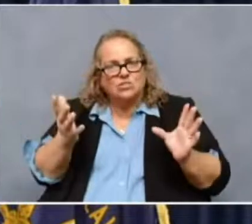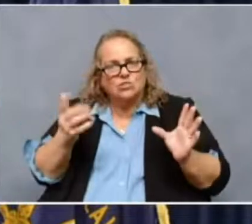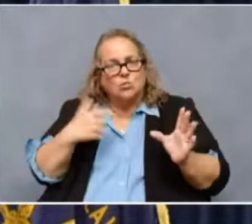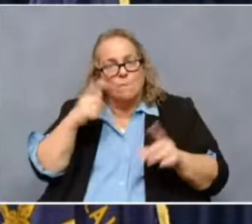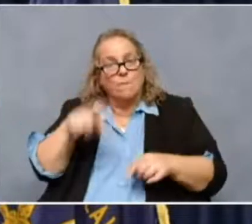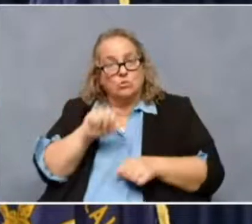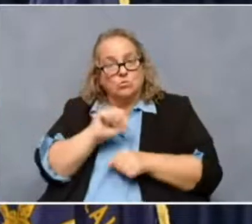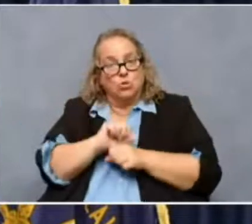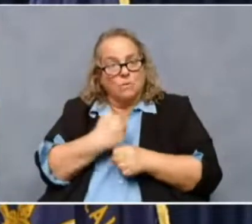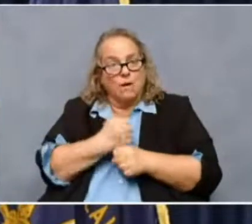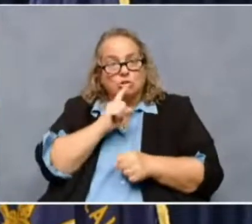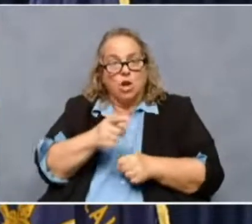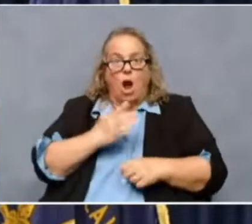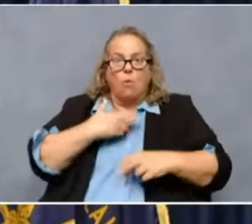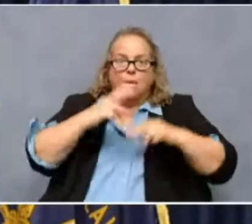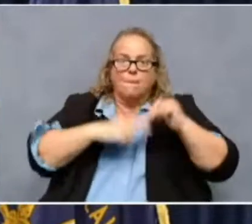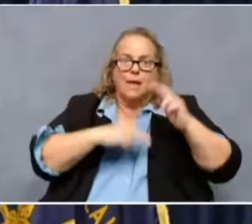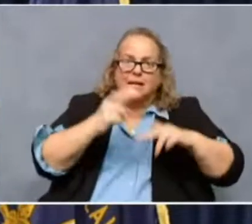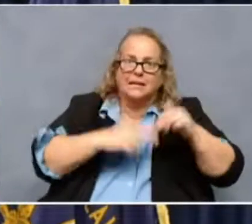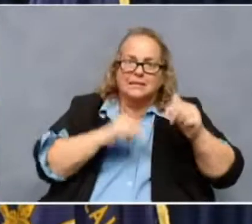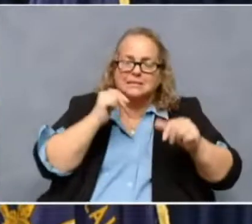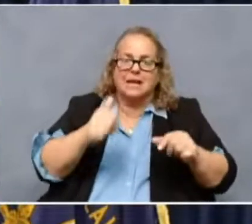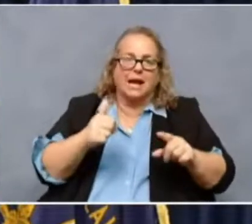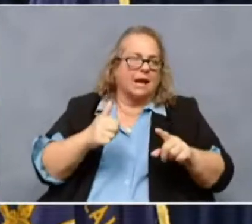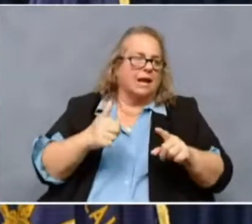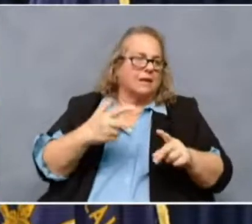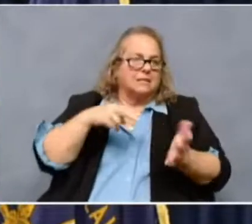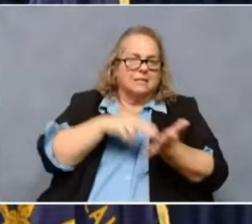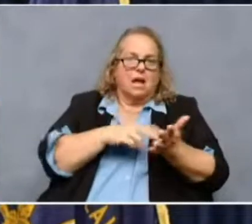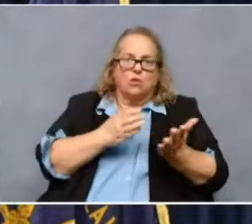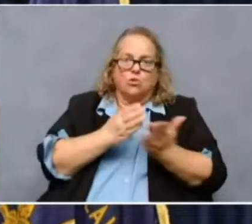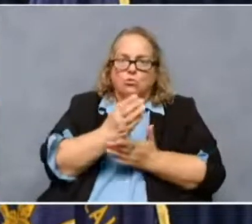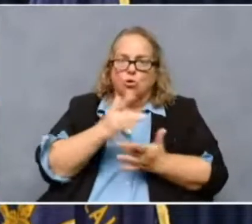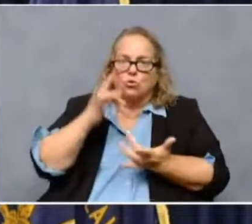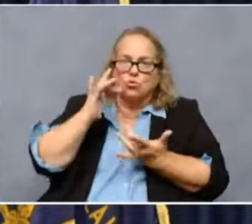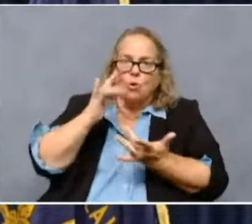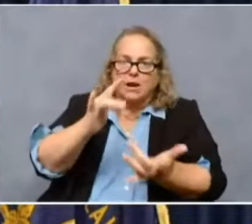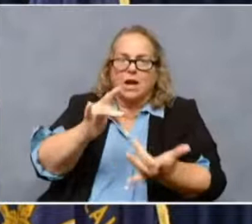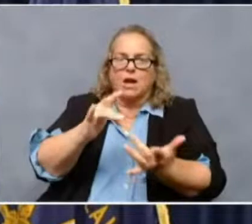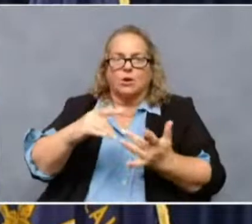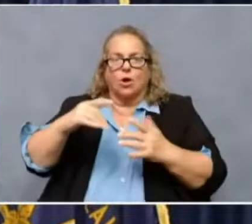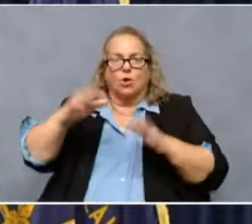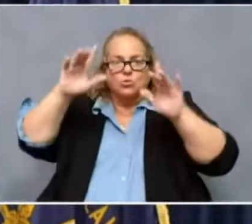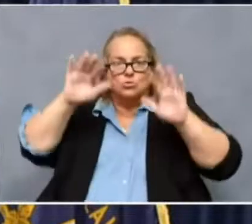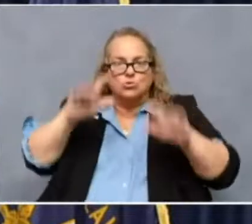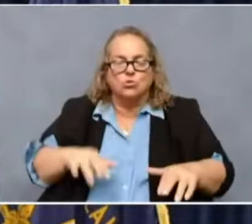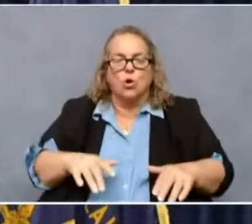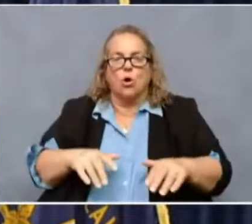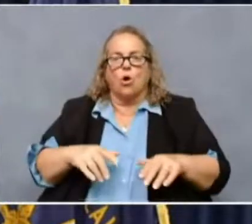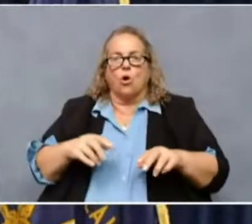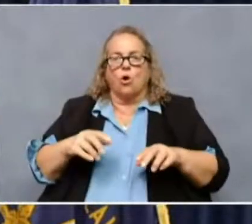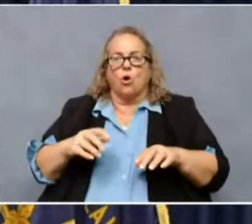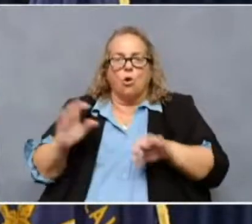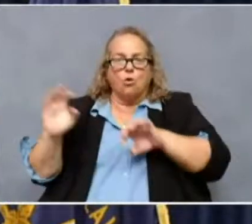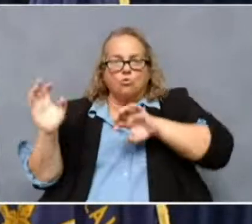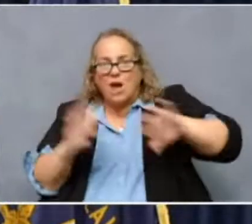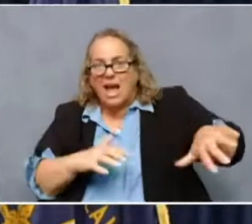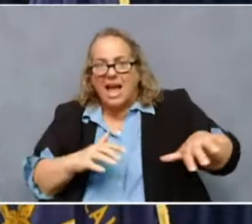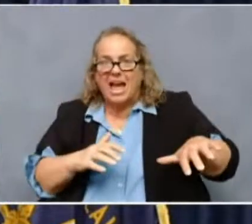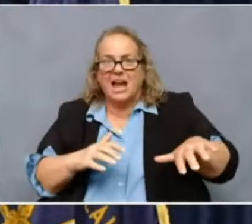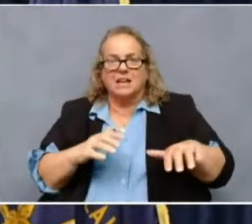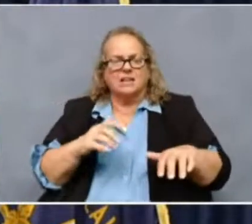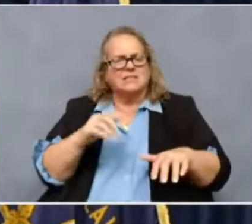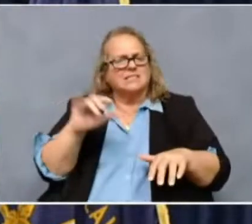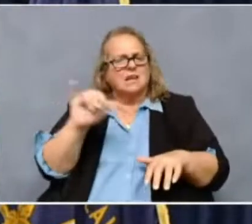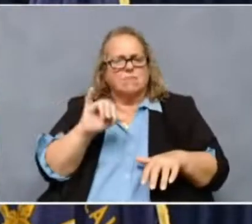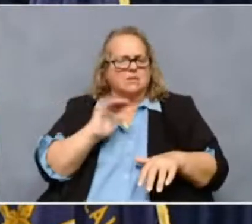better withstand the wind, the snow, the tornado, the rest. We got to make sure our safety net can too, because this is something that's